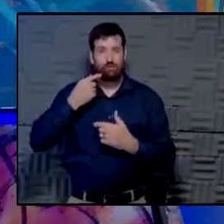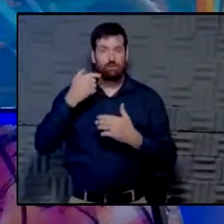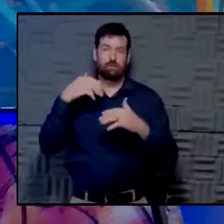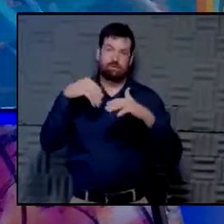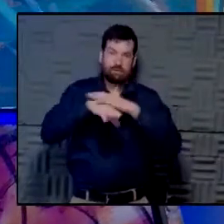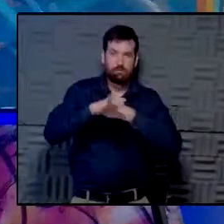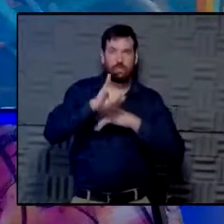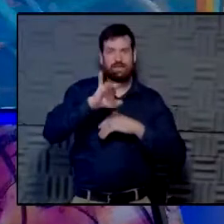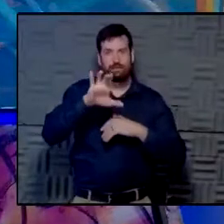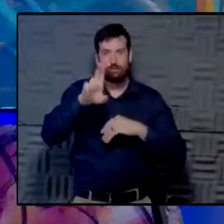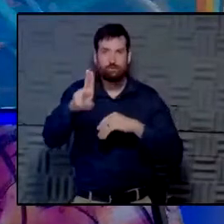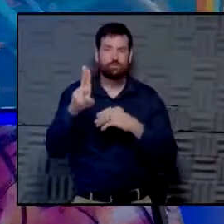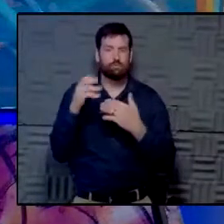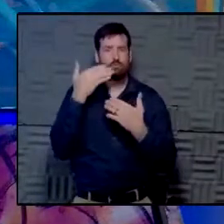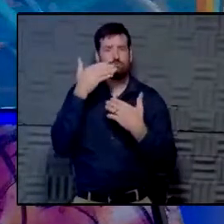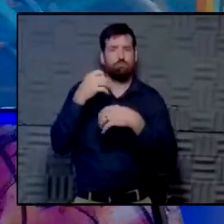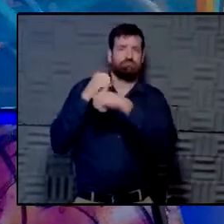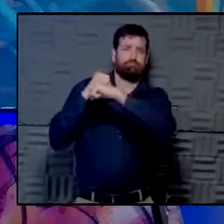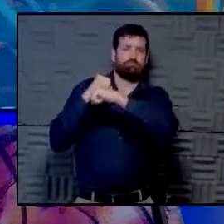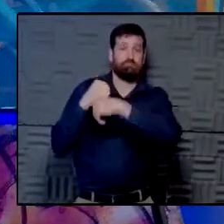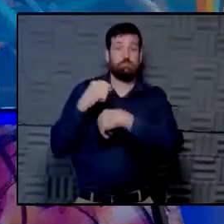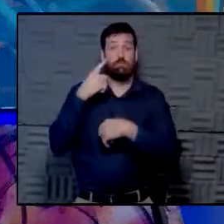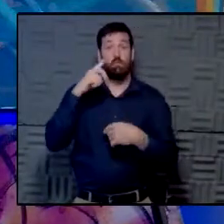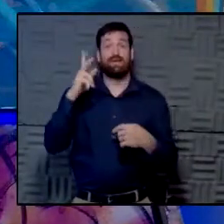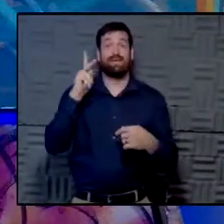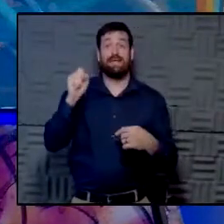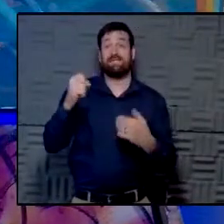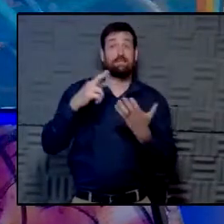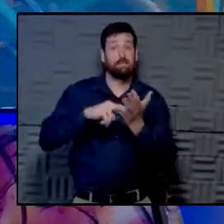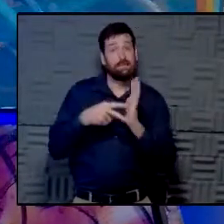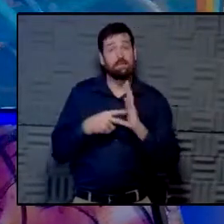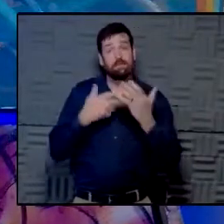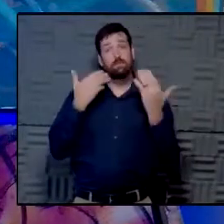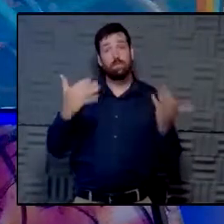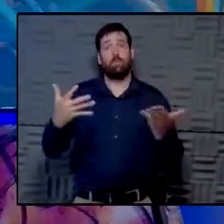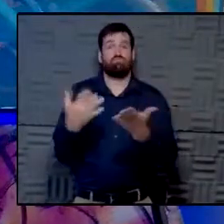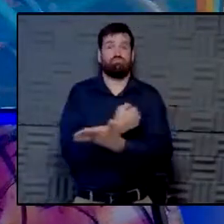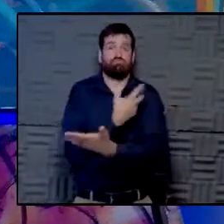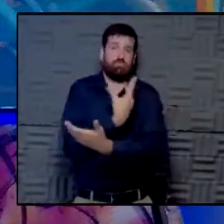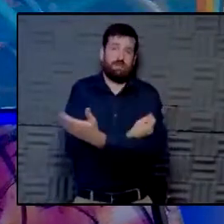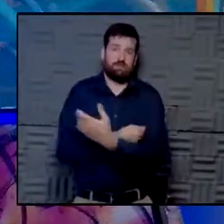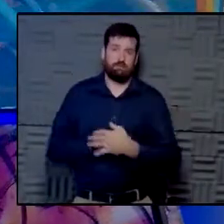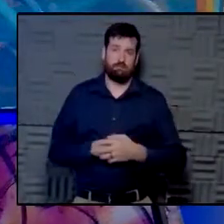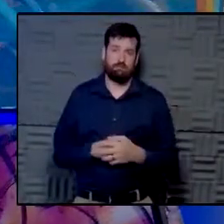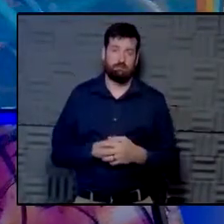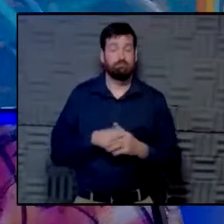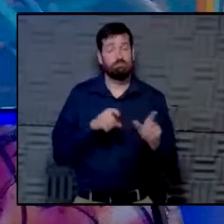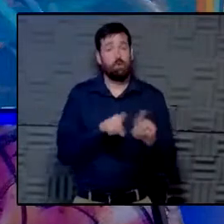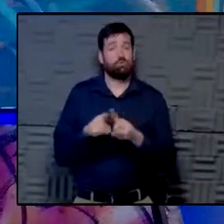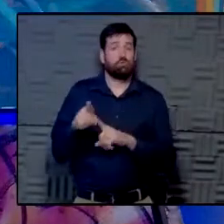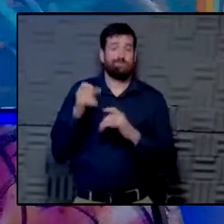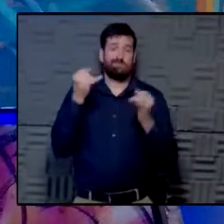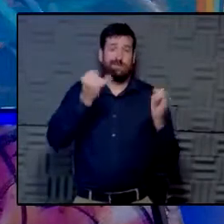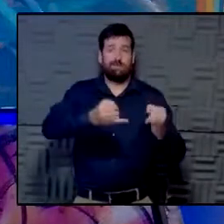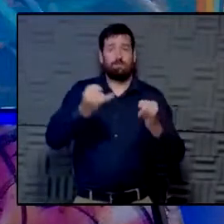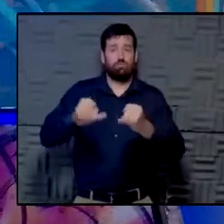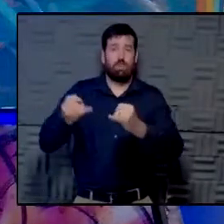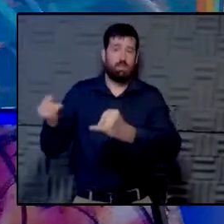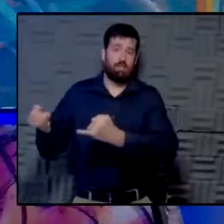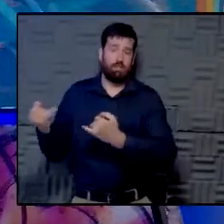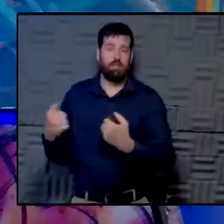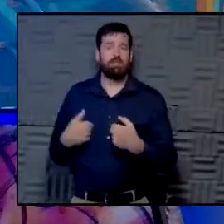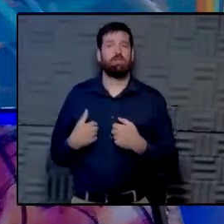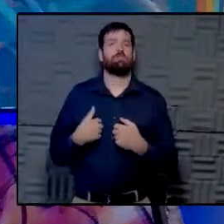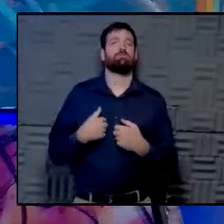you in the ICU. So for Kansas, what that means is go get vaccinated. In addition, I think individually, I will